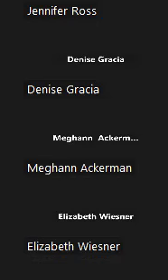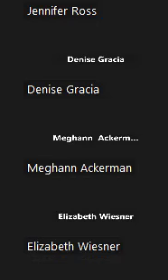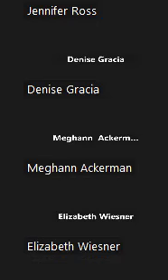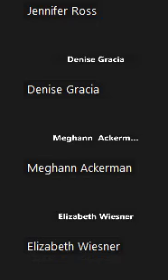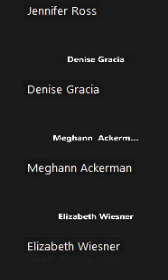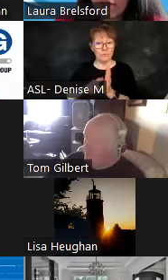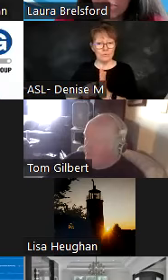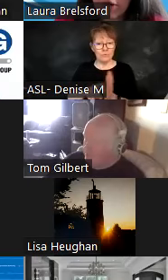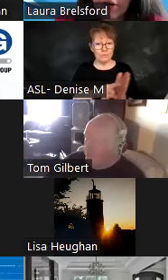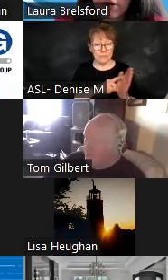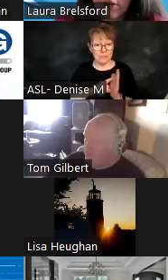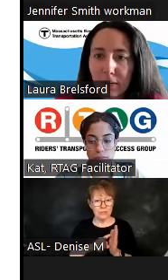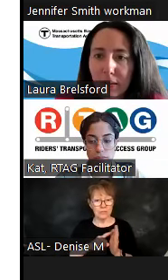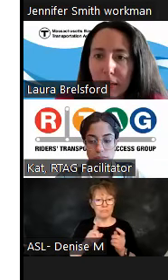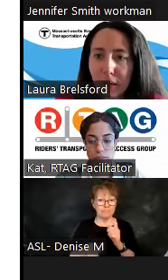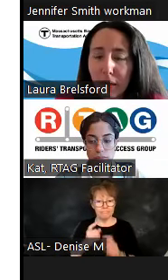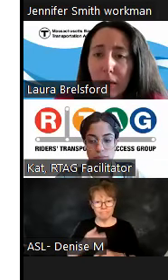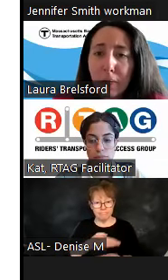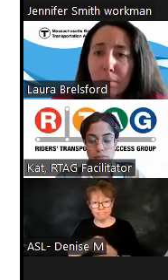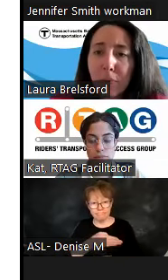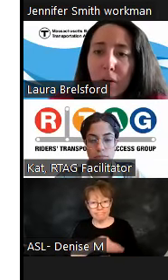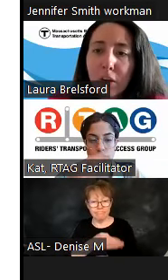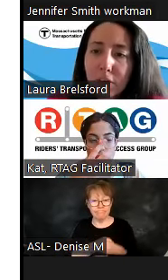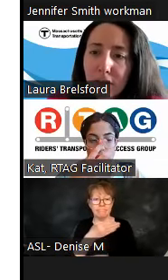by the end of the summer, you'll see